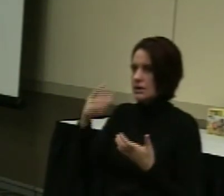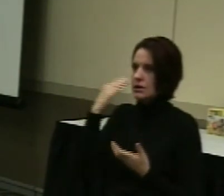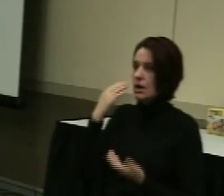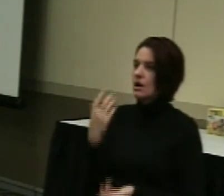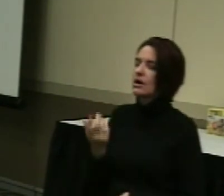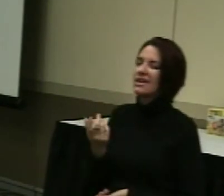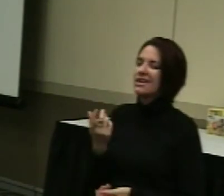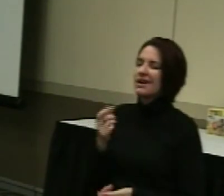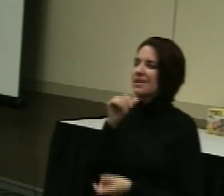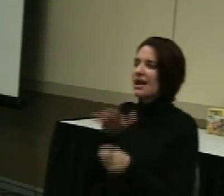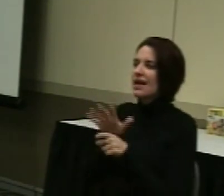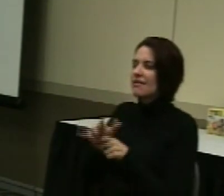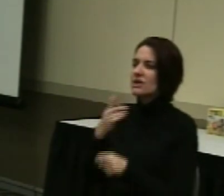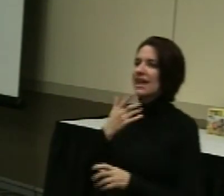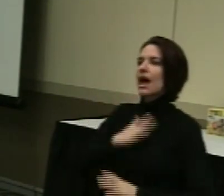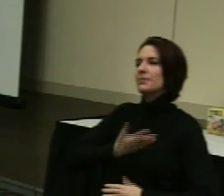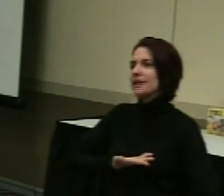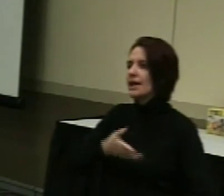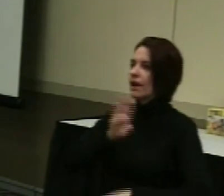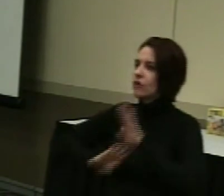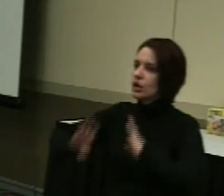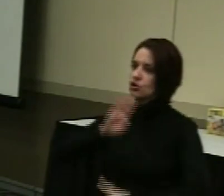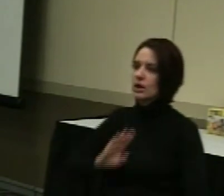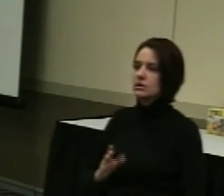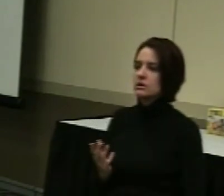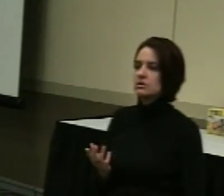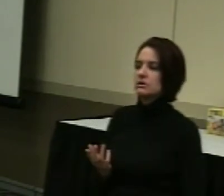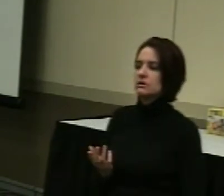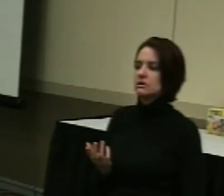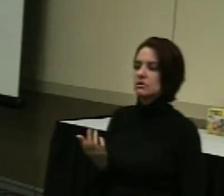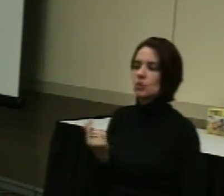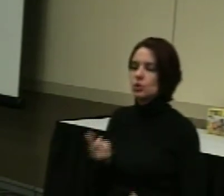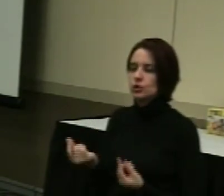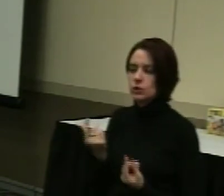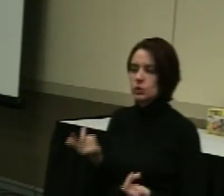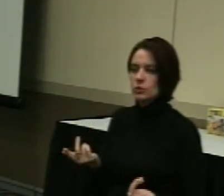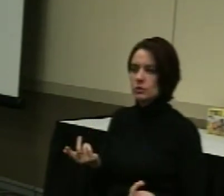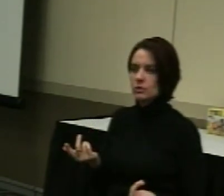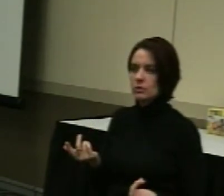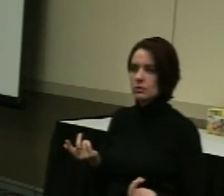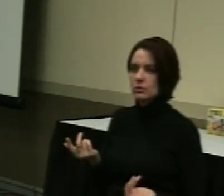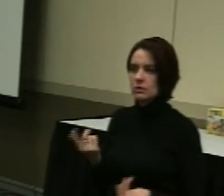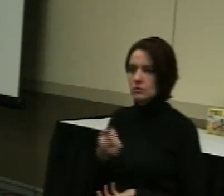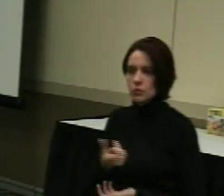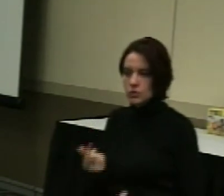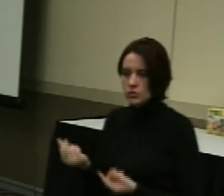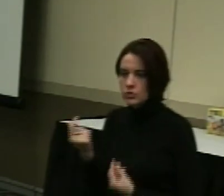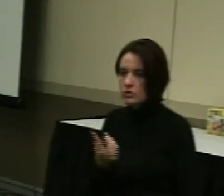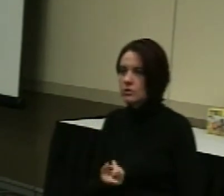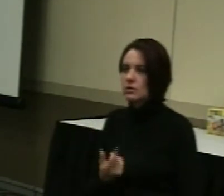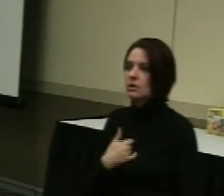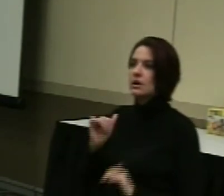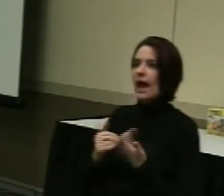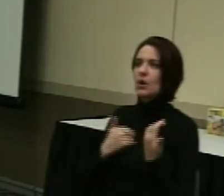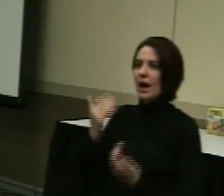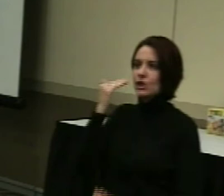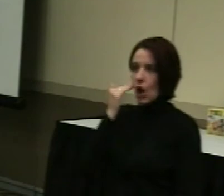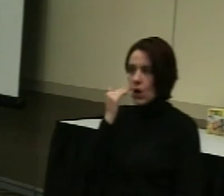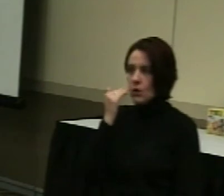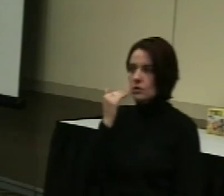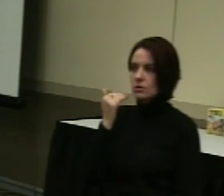and frustrated. We need to know, what does she do? How do I know that that's what's going on?